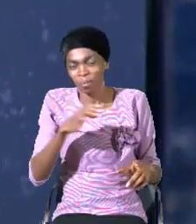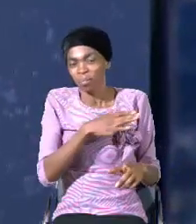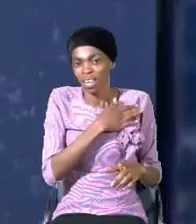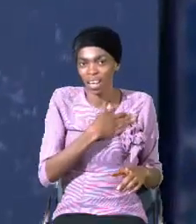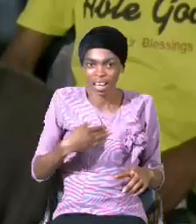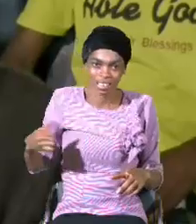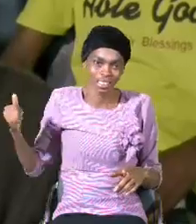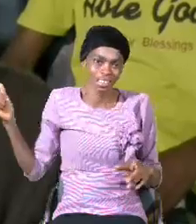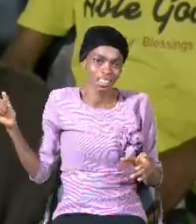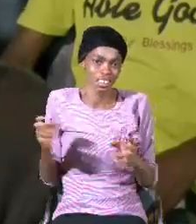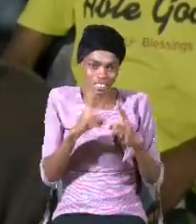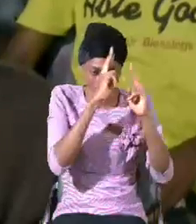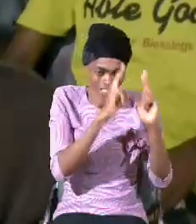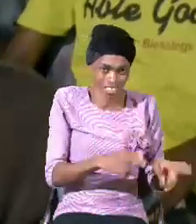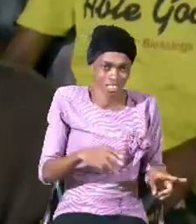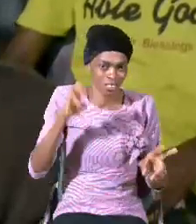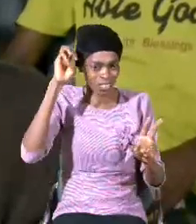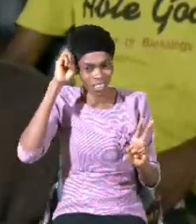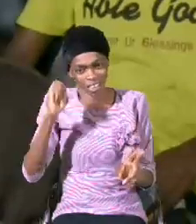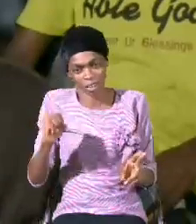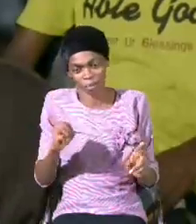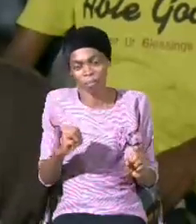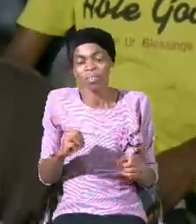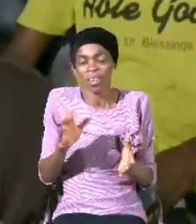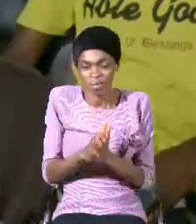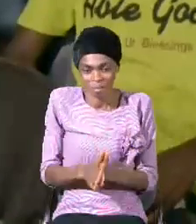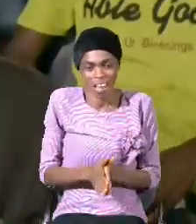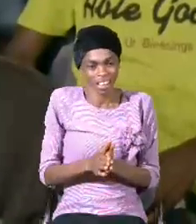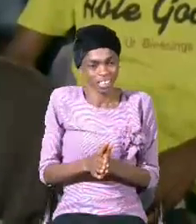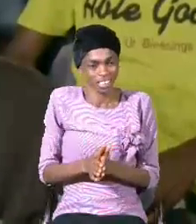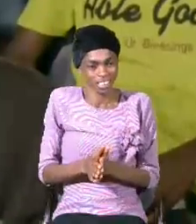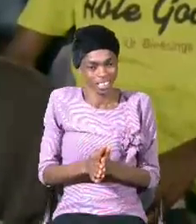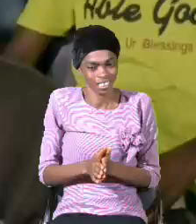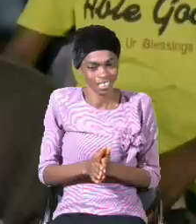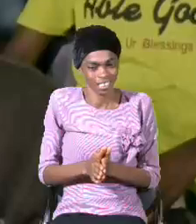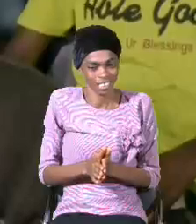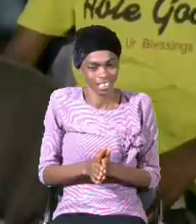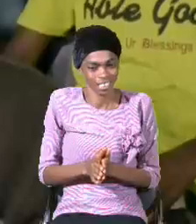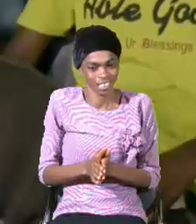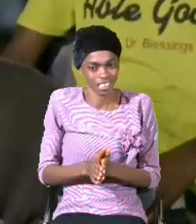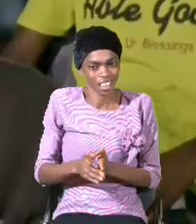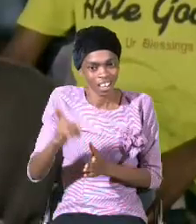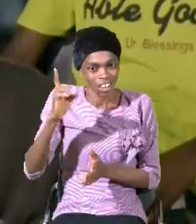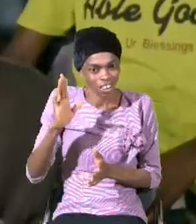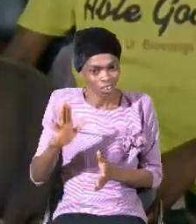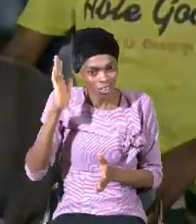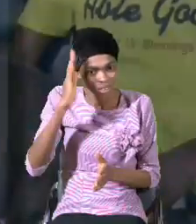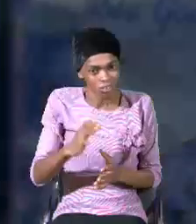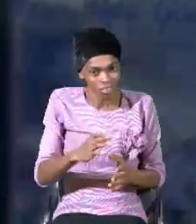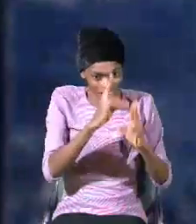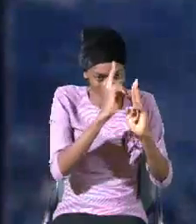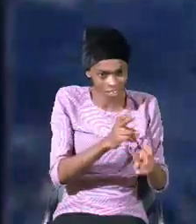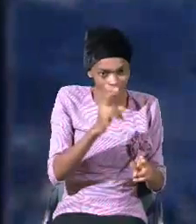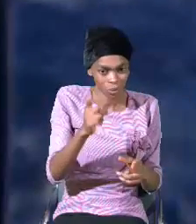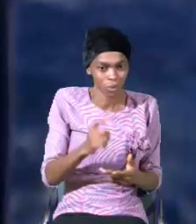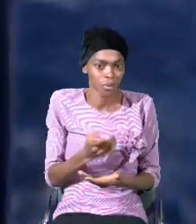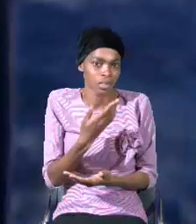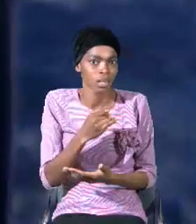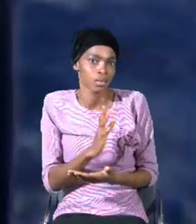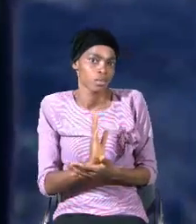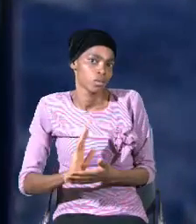him. And honor him. There was somebody. He had an